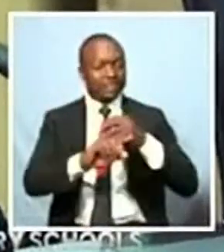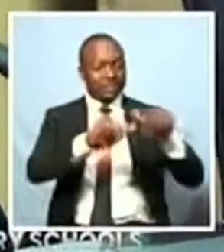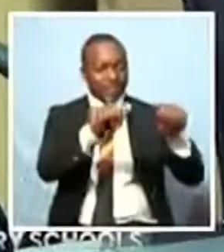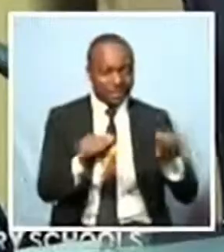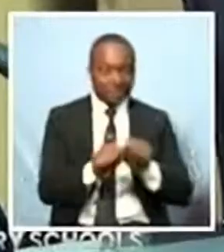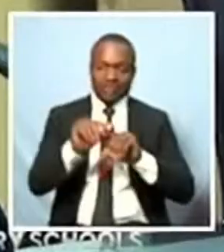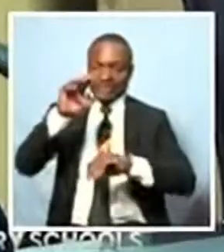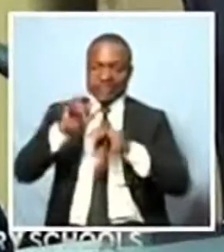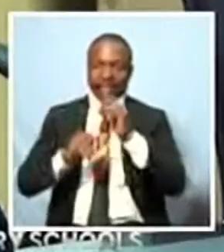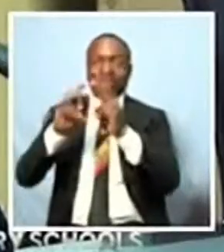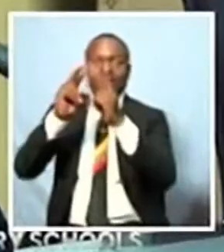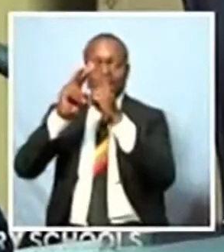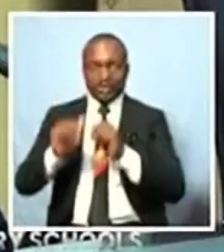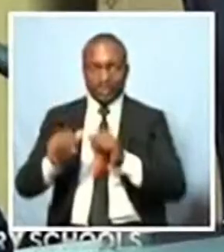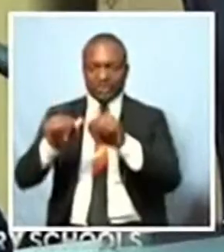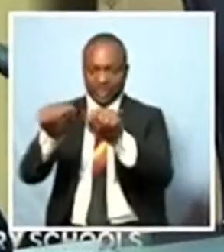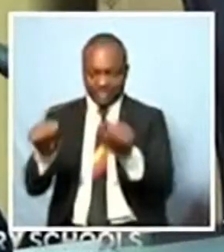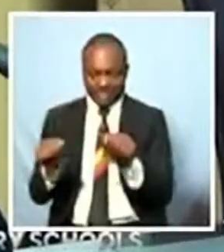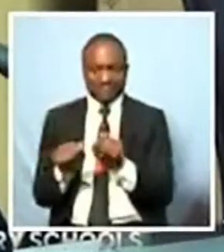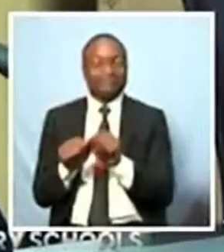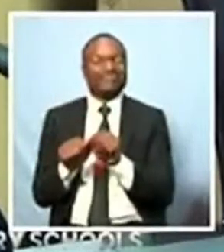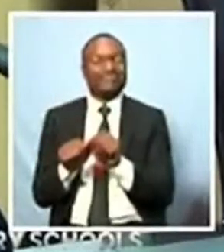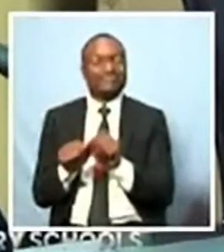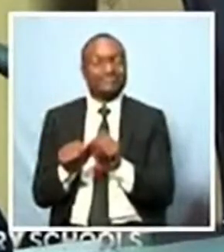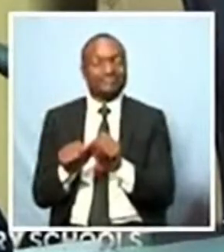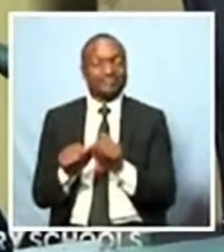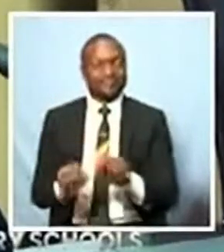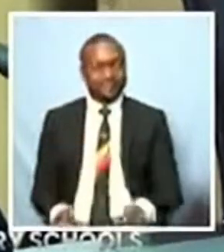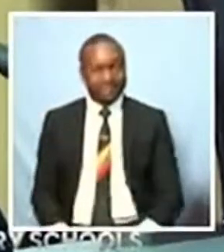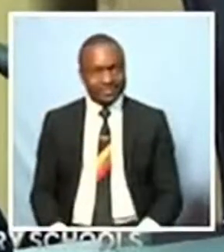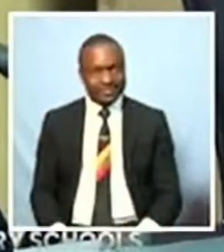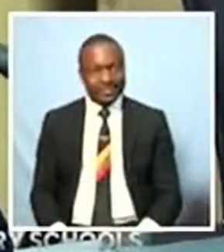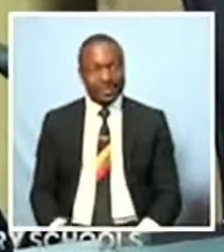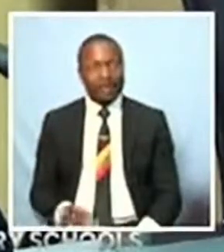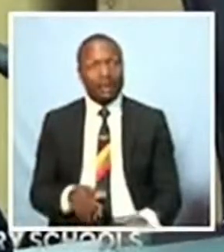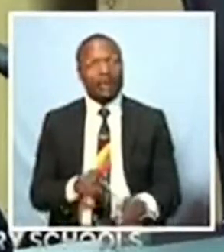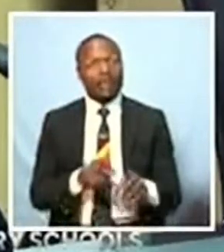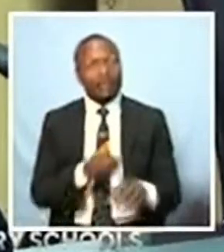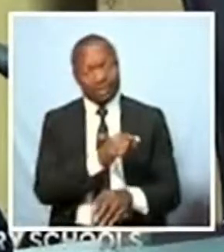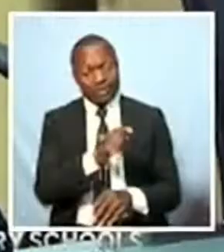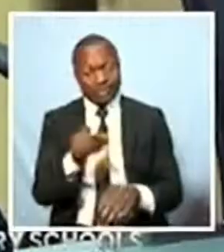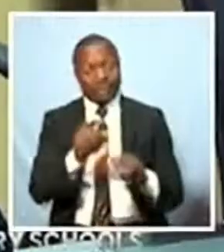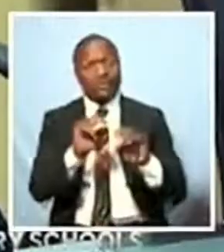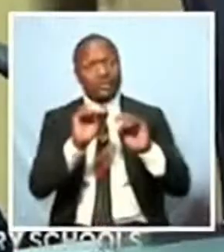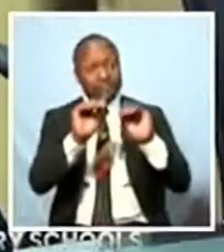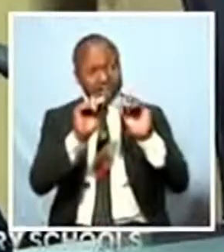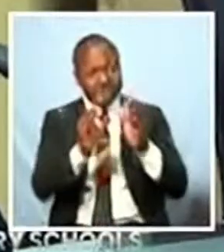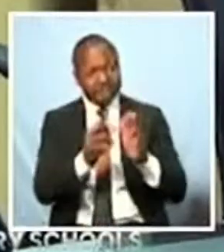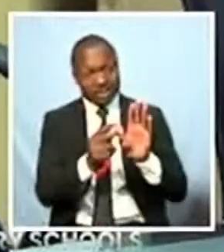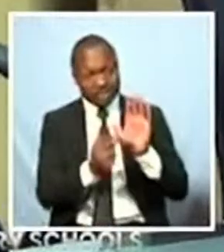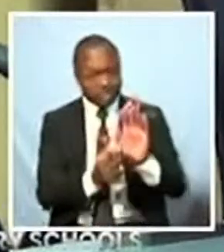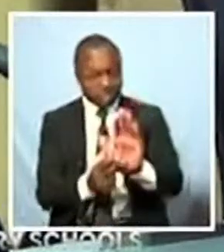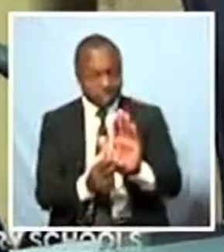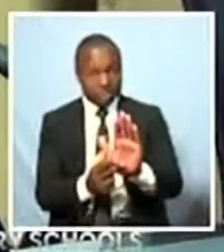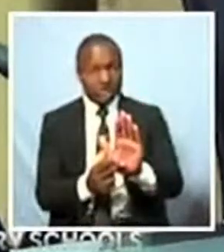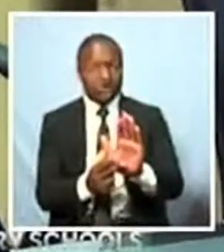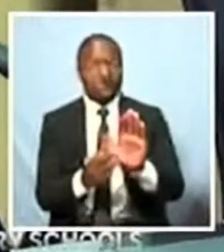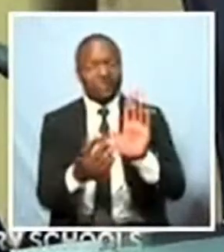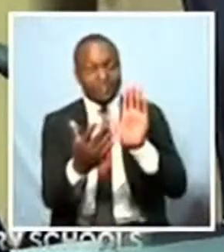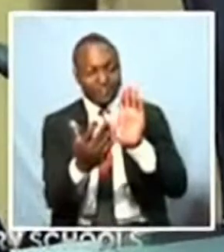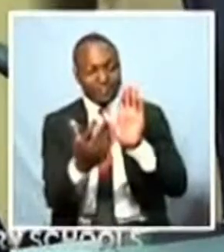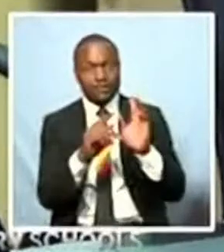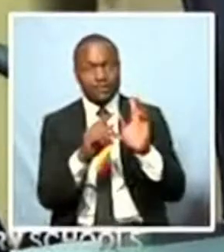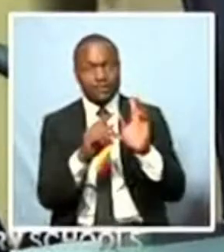in the rural settings. And the respondents indicated that they face a number